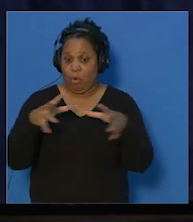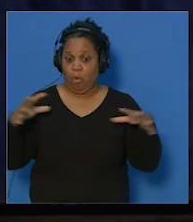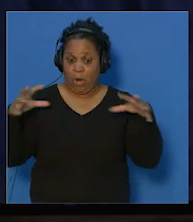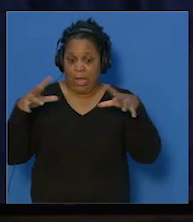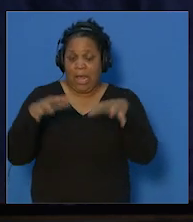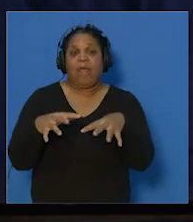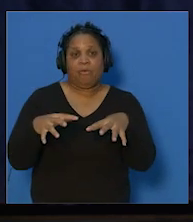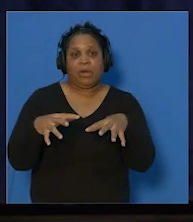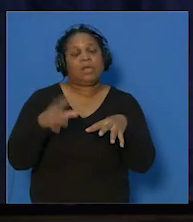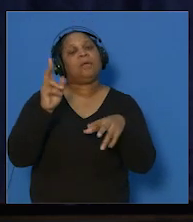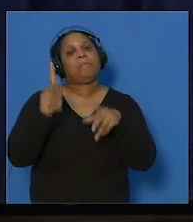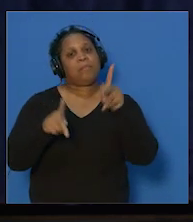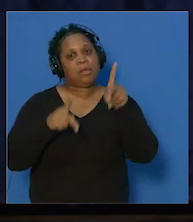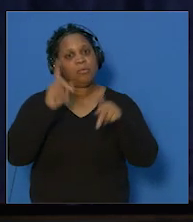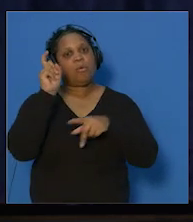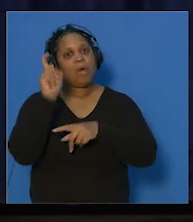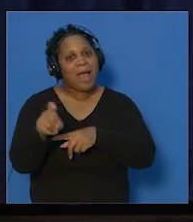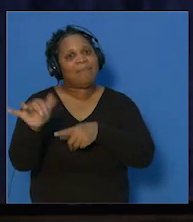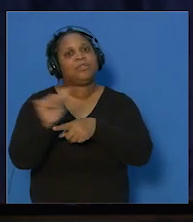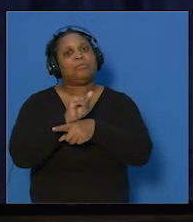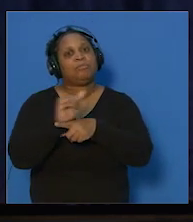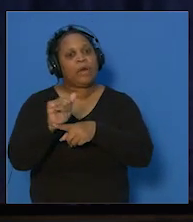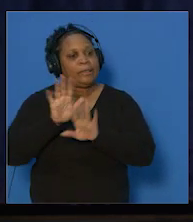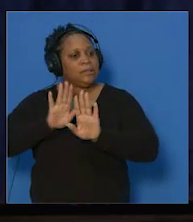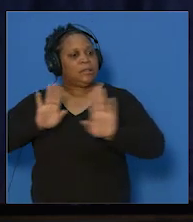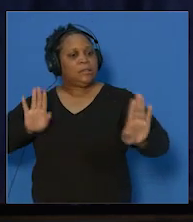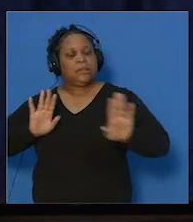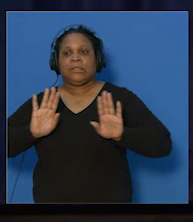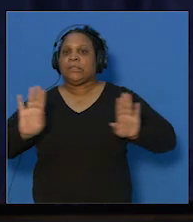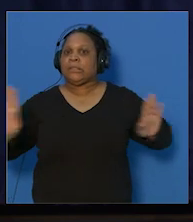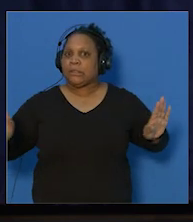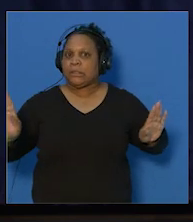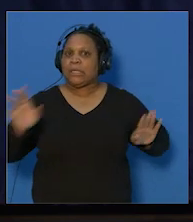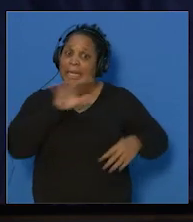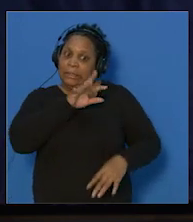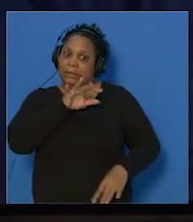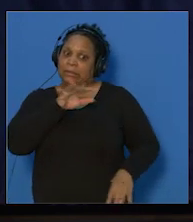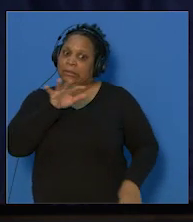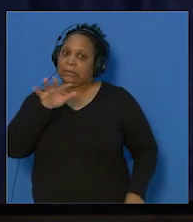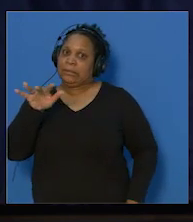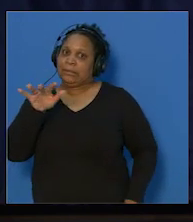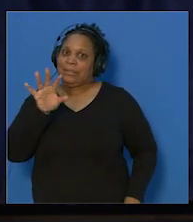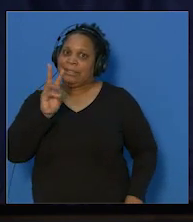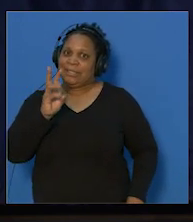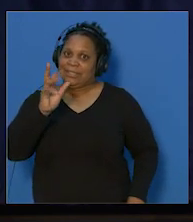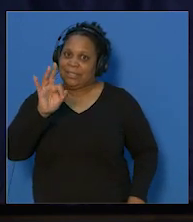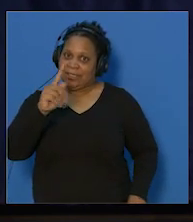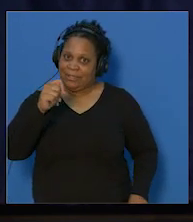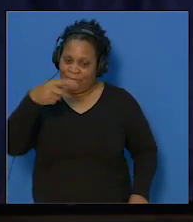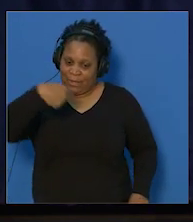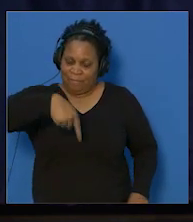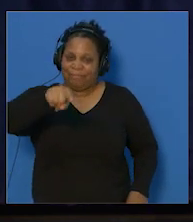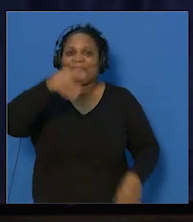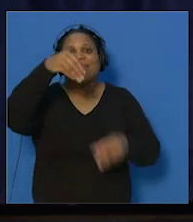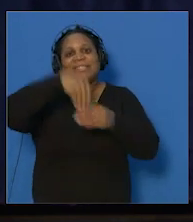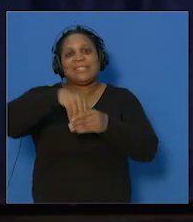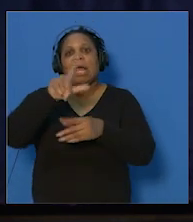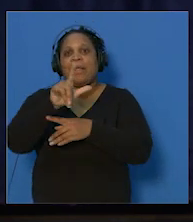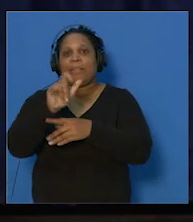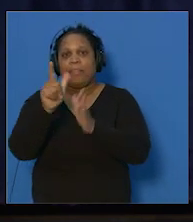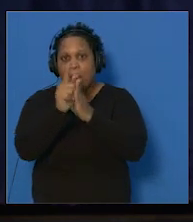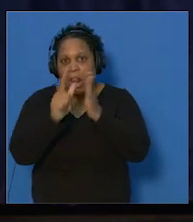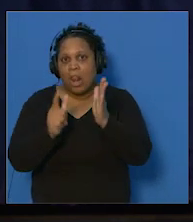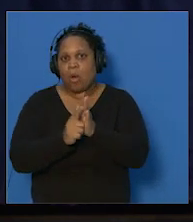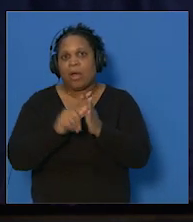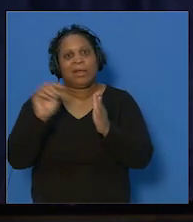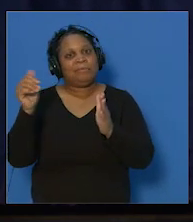that persons have to practice physical distancing, and it actually spells out 6 feet inside of the law. And any violations